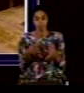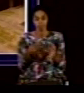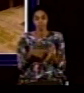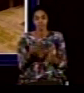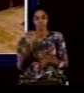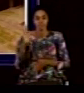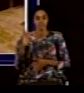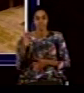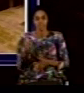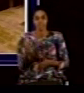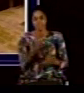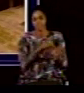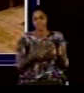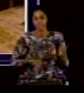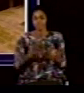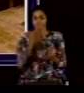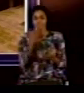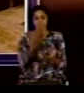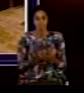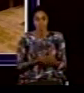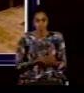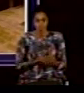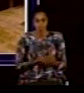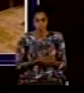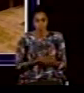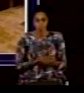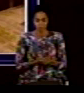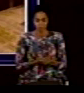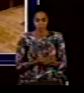The Lord is good. Amen. So,